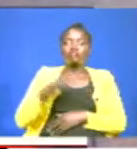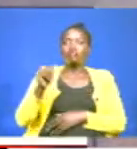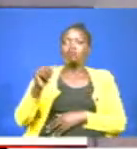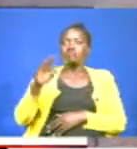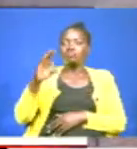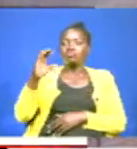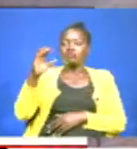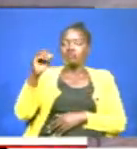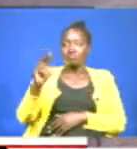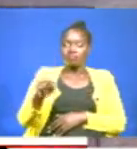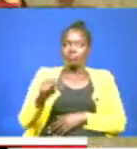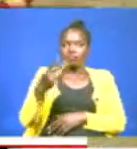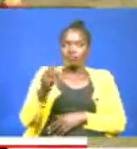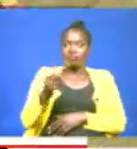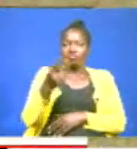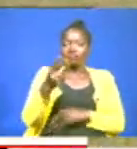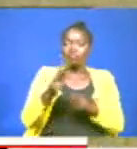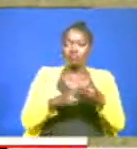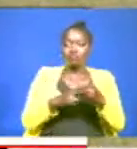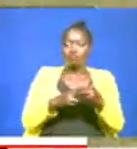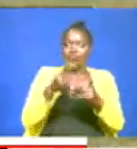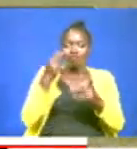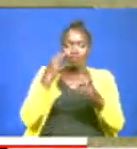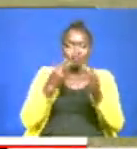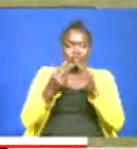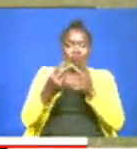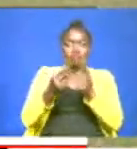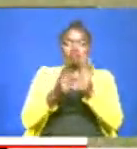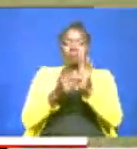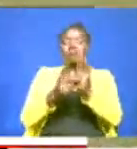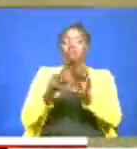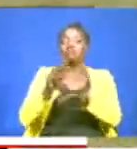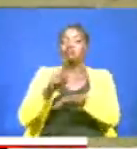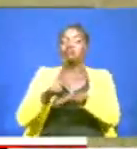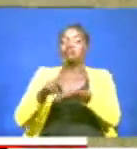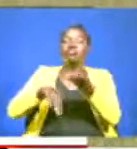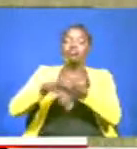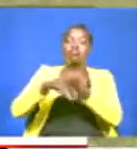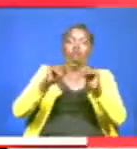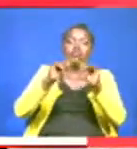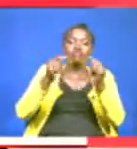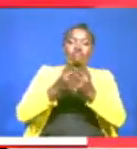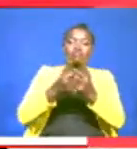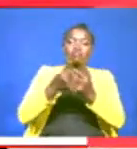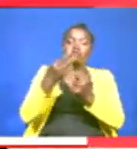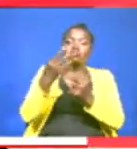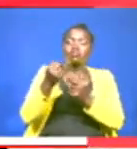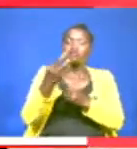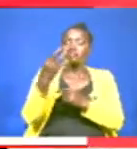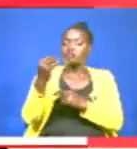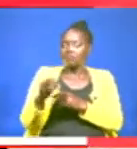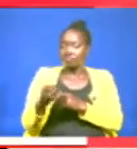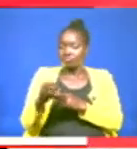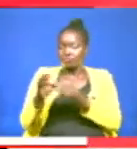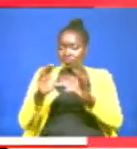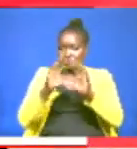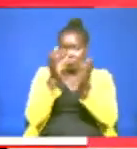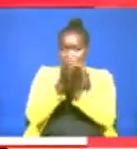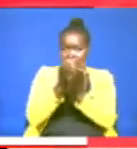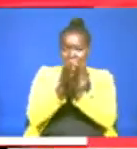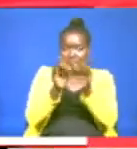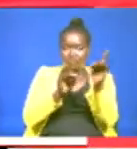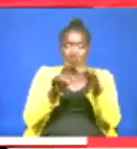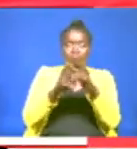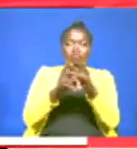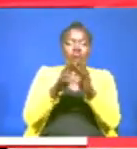in 2027, with a vision of featuring the national soccer team in the 2030 World Cup. That journey starts with a long